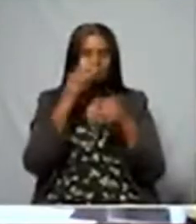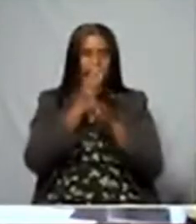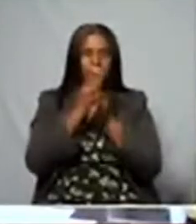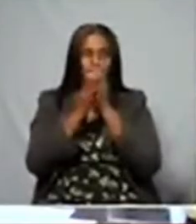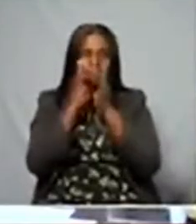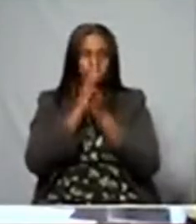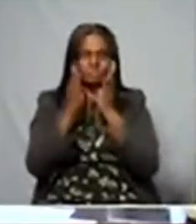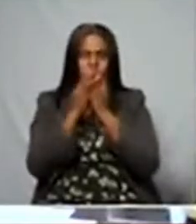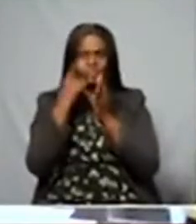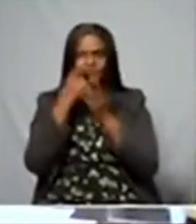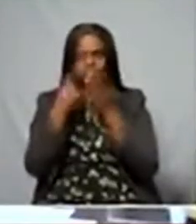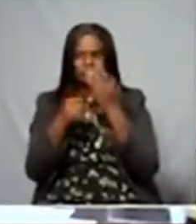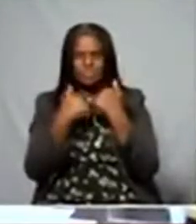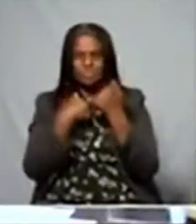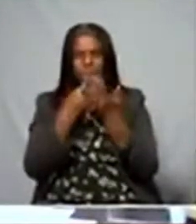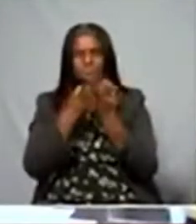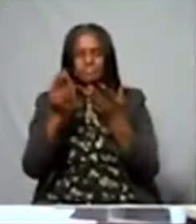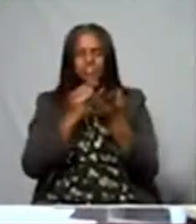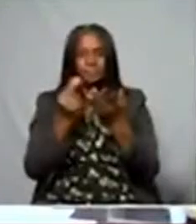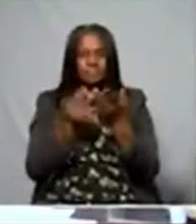contractors that have failed us.